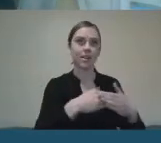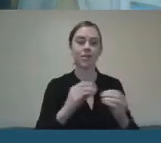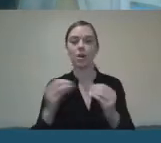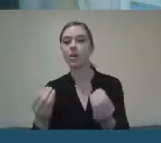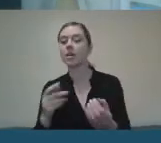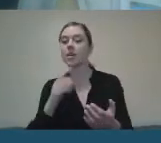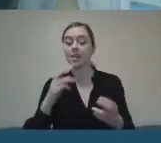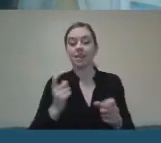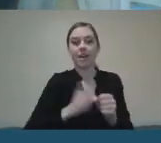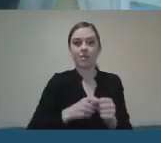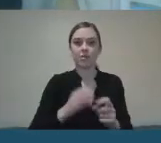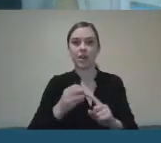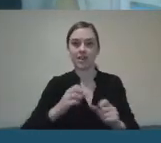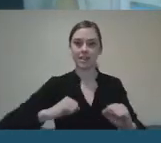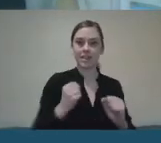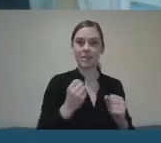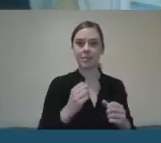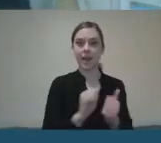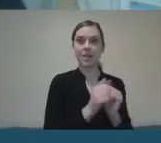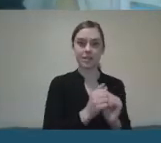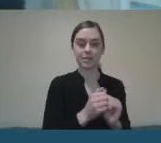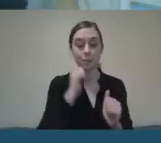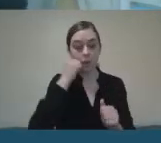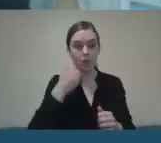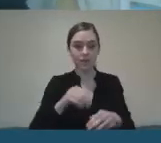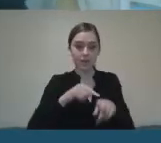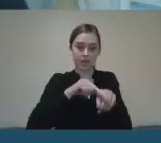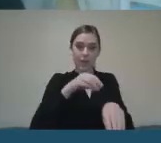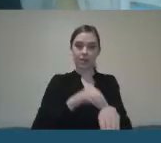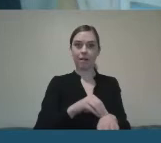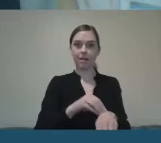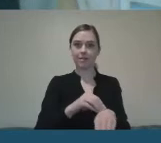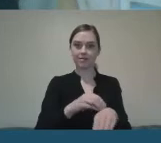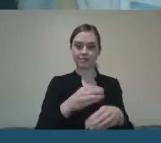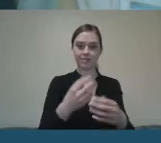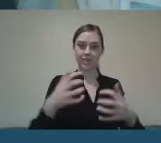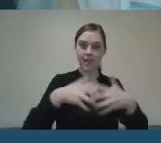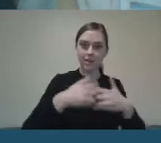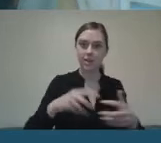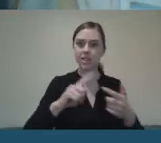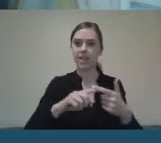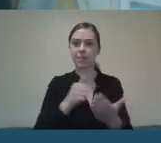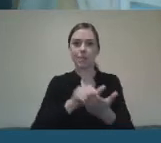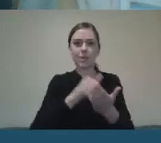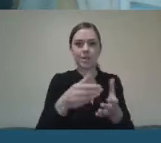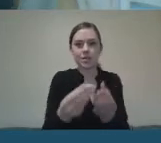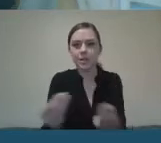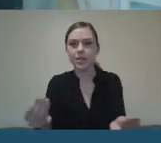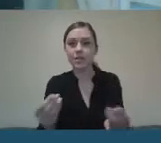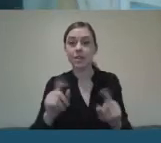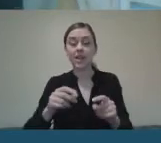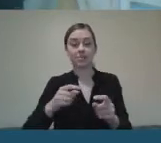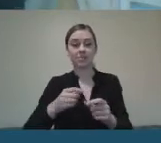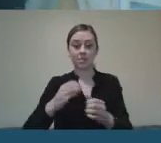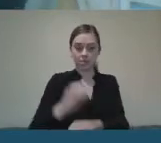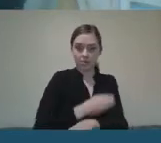we can't, and sometimes we're relying on technology and printed resources, we can continue to advocate for the cause. And so I think that's something that LSPs